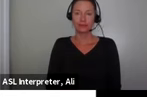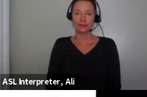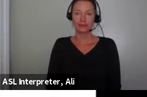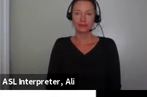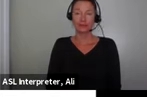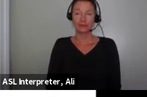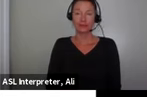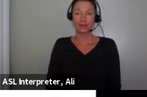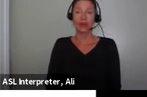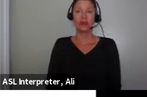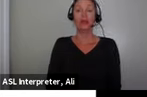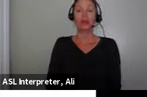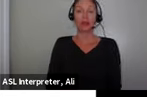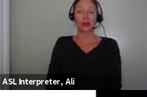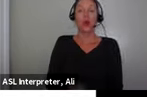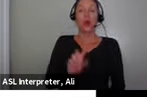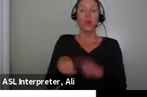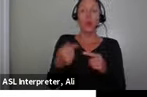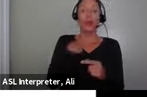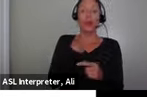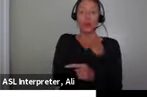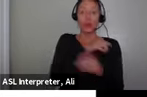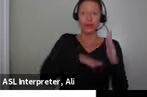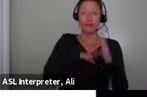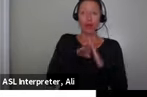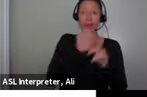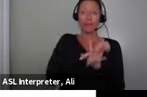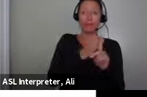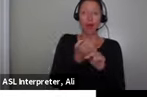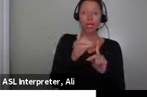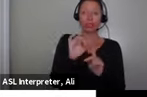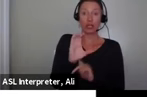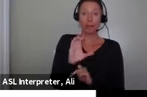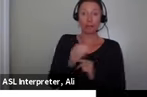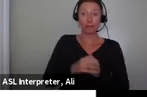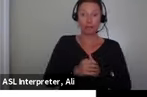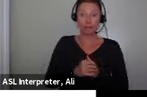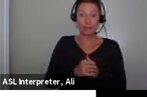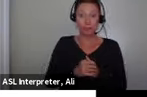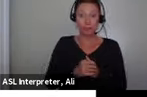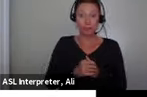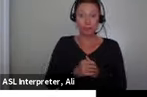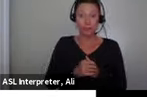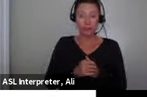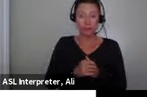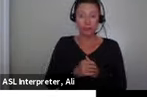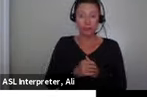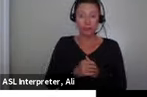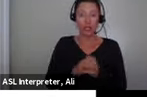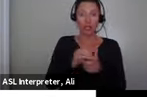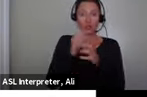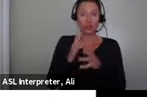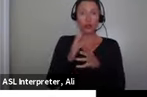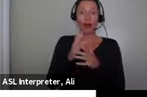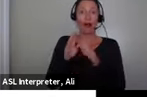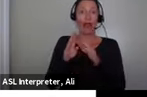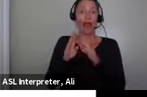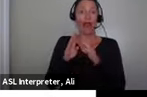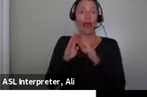At the time the environmental document was being developed, the student housing